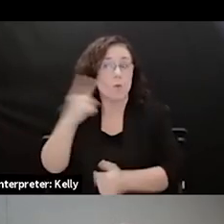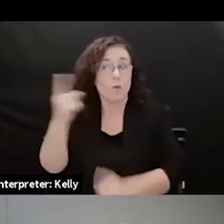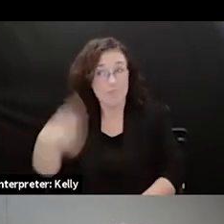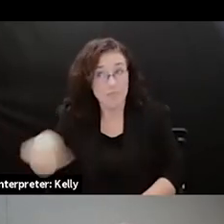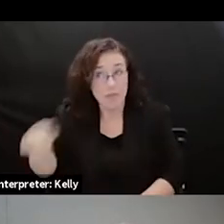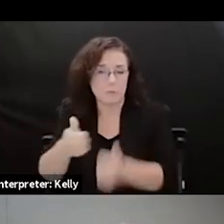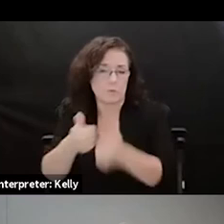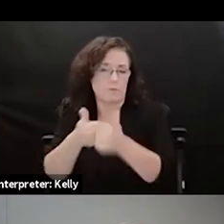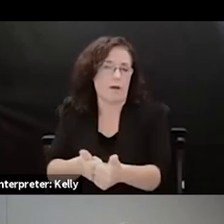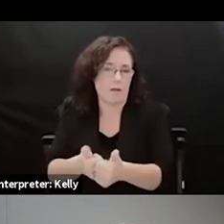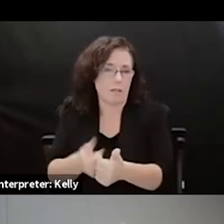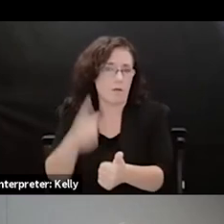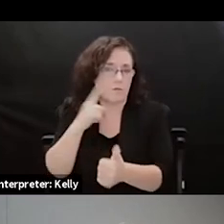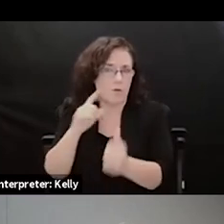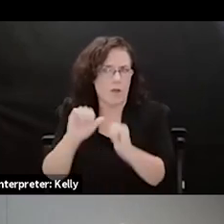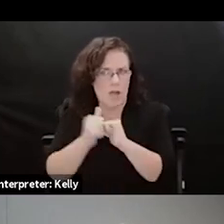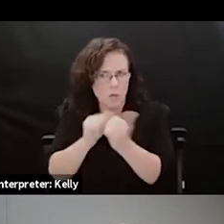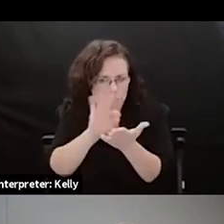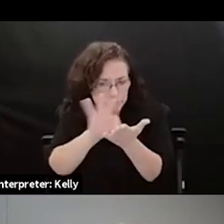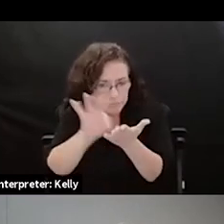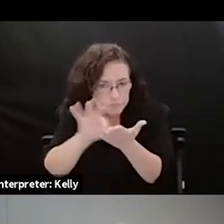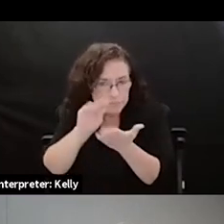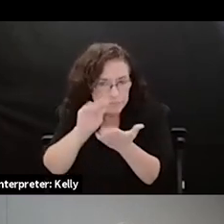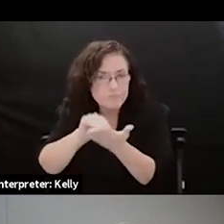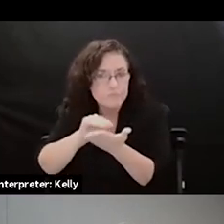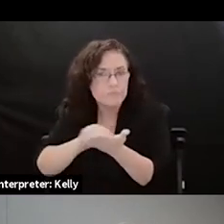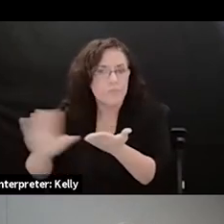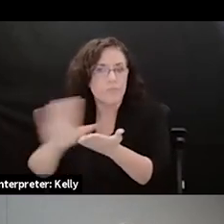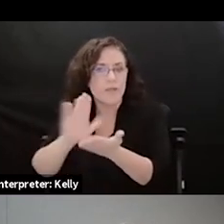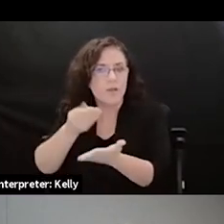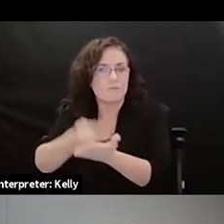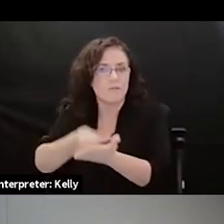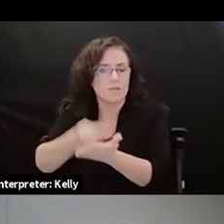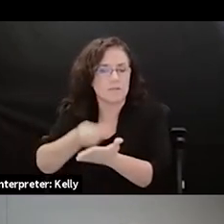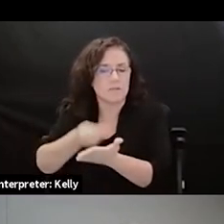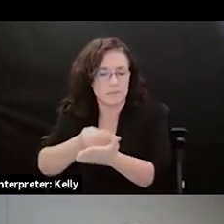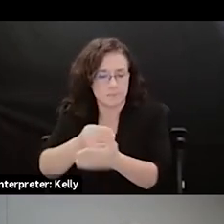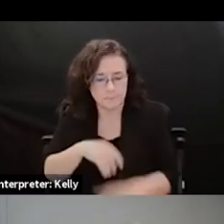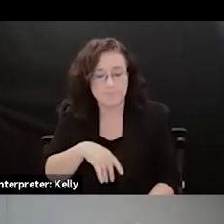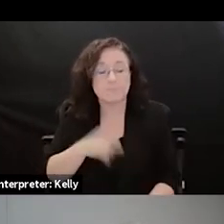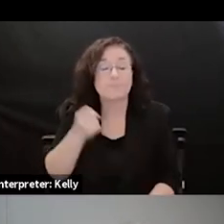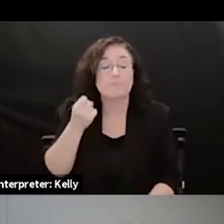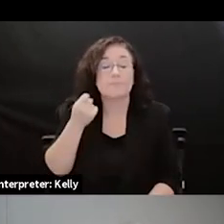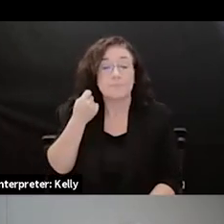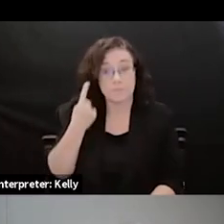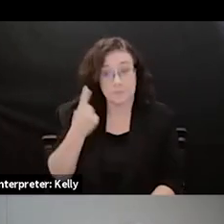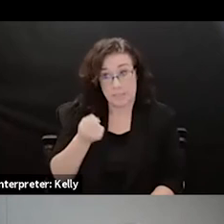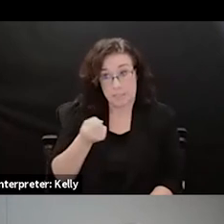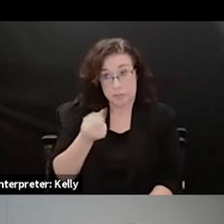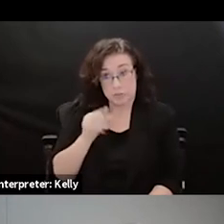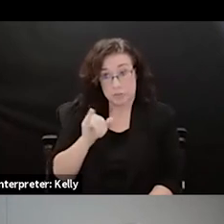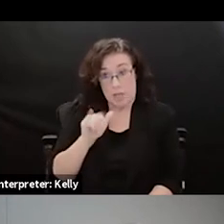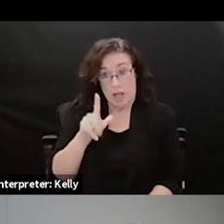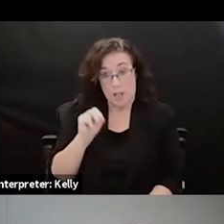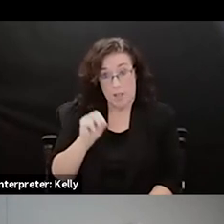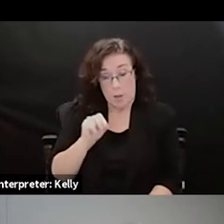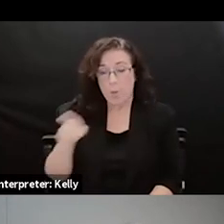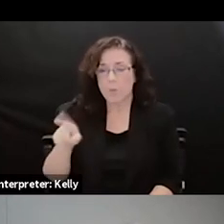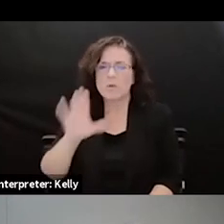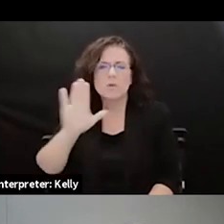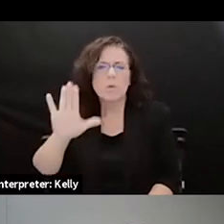um things are accounted for properly but shiloh and your experience in other districts